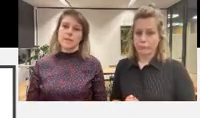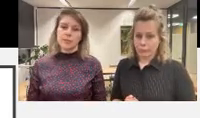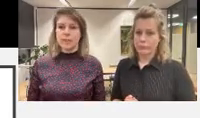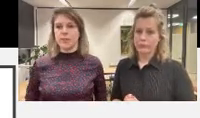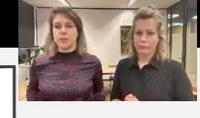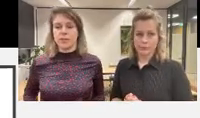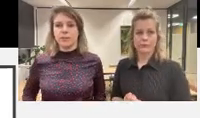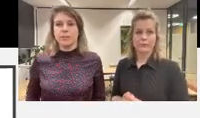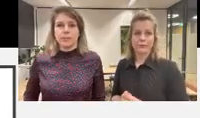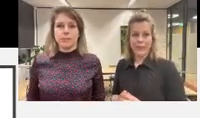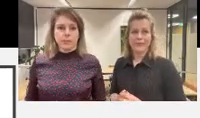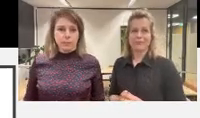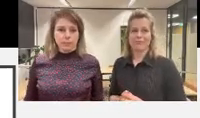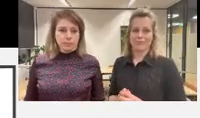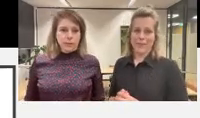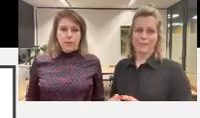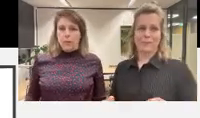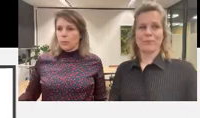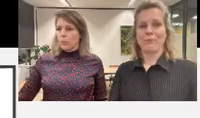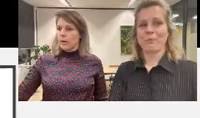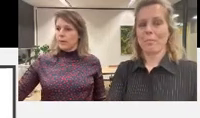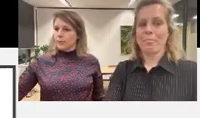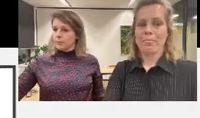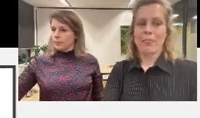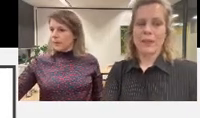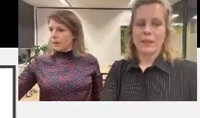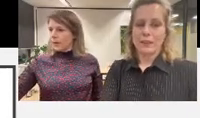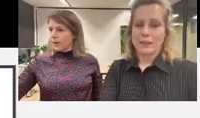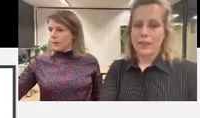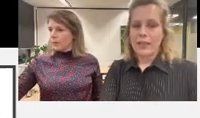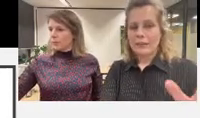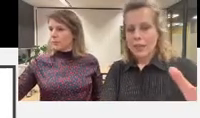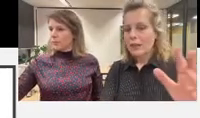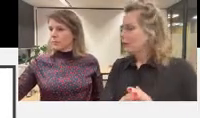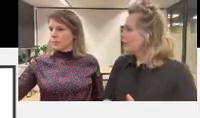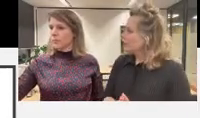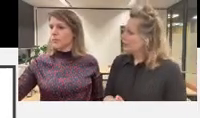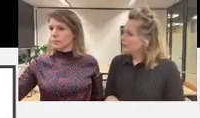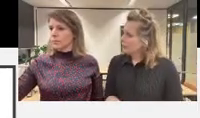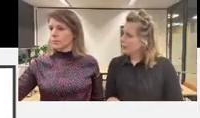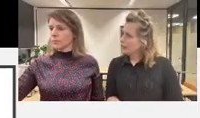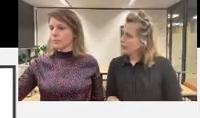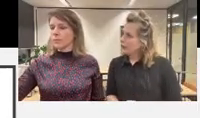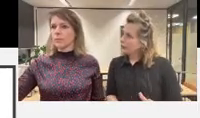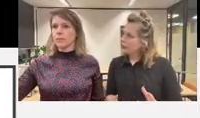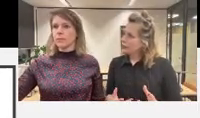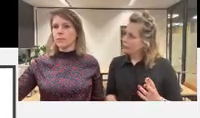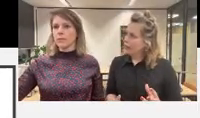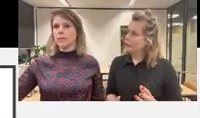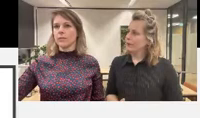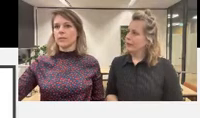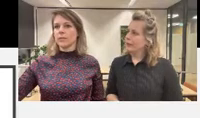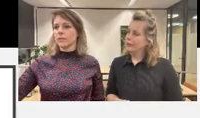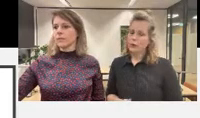this research. Yeah, yeah. Well, and let's go also to the research